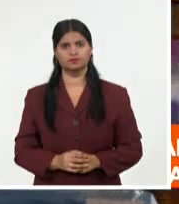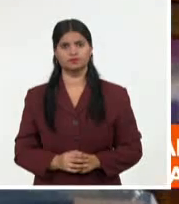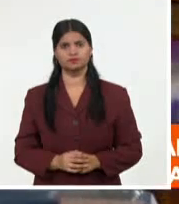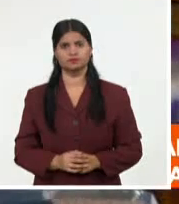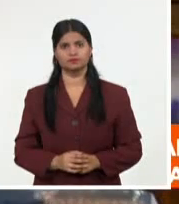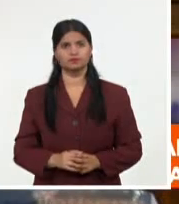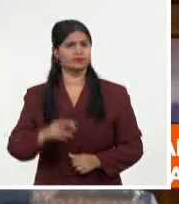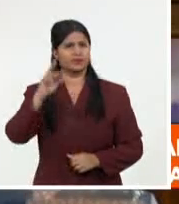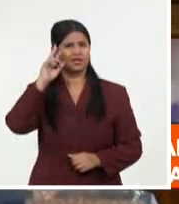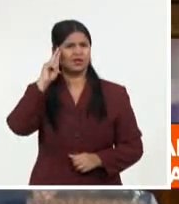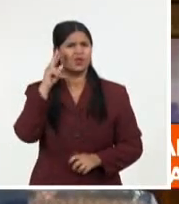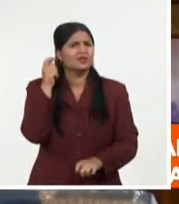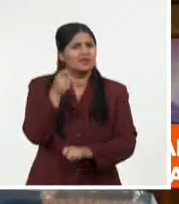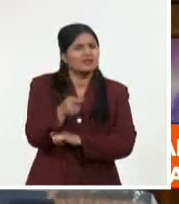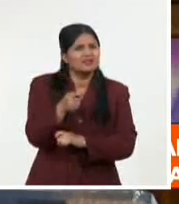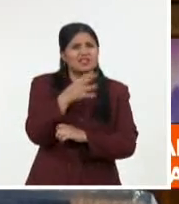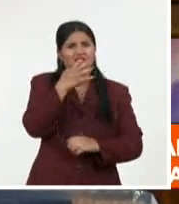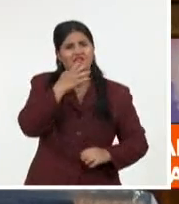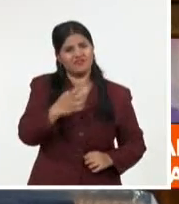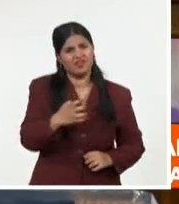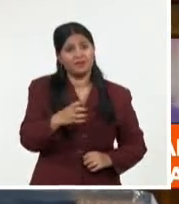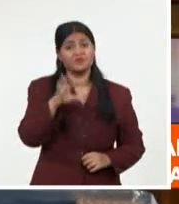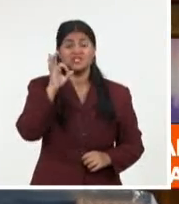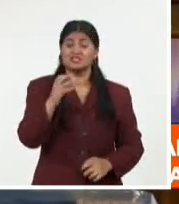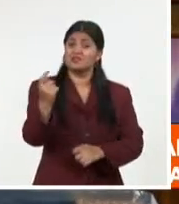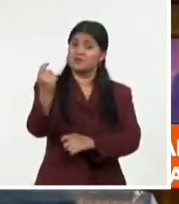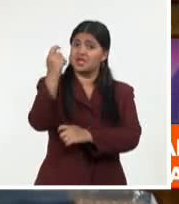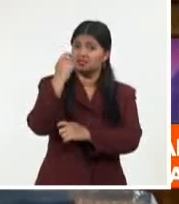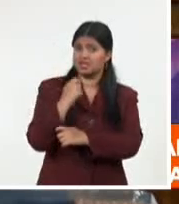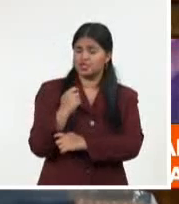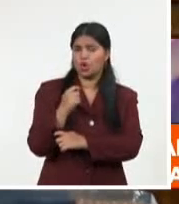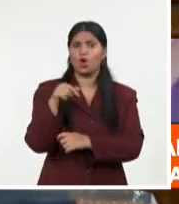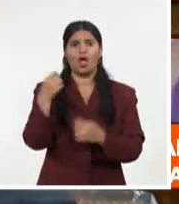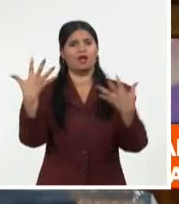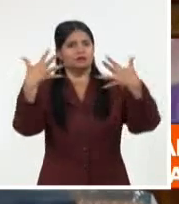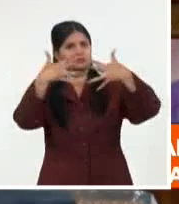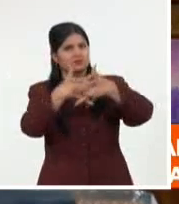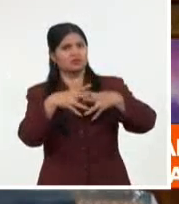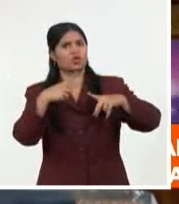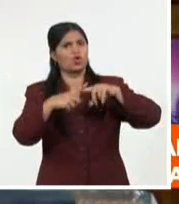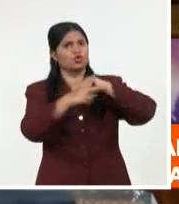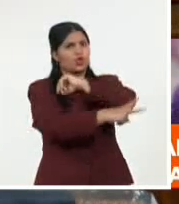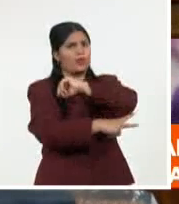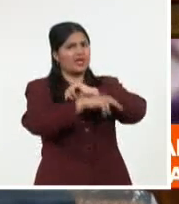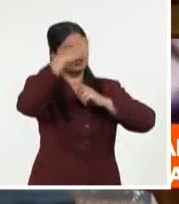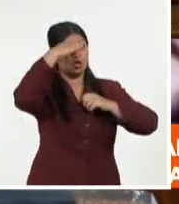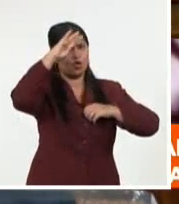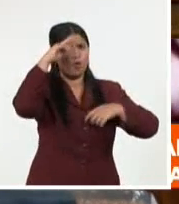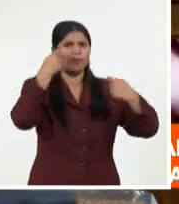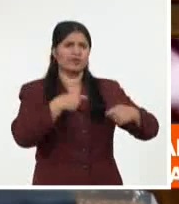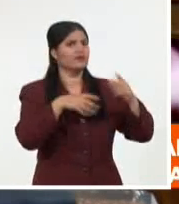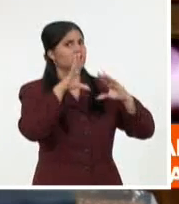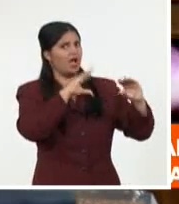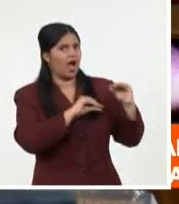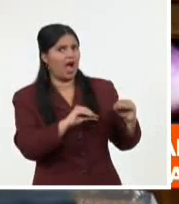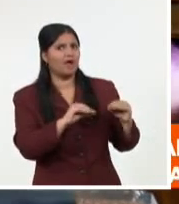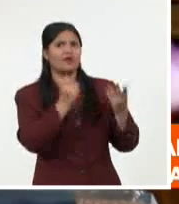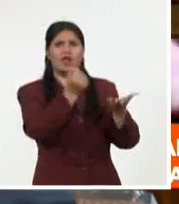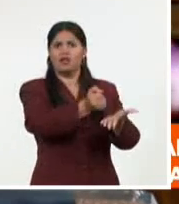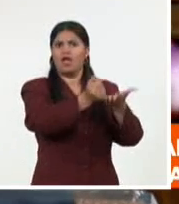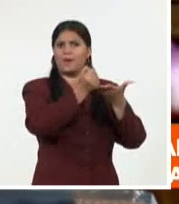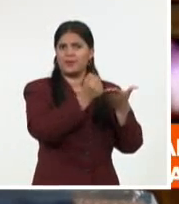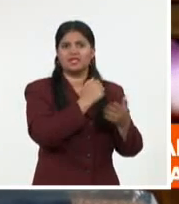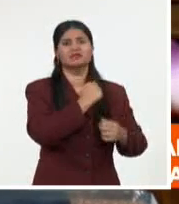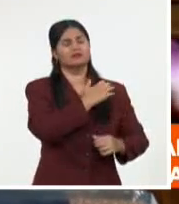Fidel trazó y siempre nos guió en el camino de la solidaridad con las hermanas naciones del Caribe, a las que acompañamos en